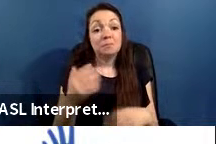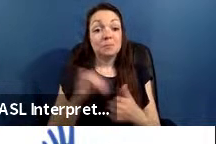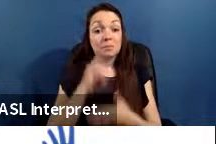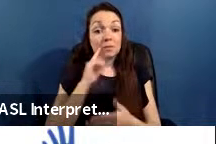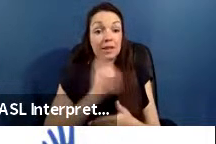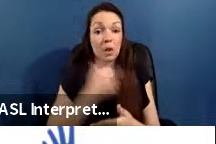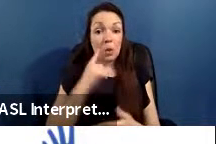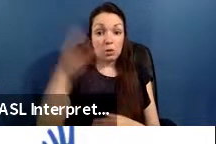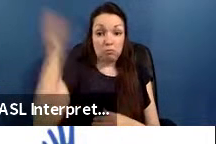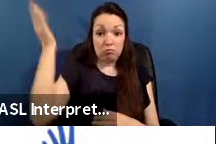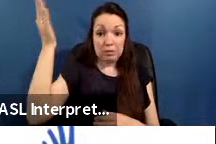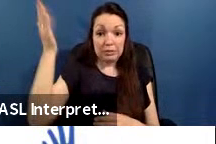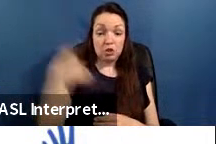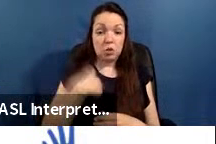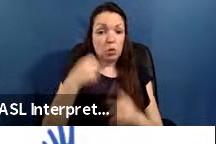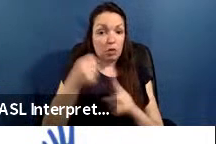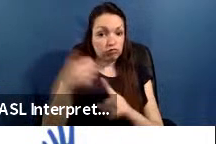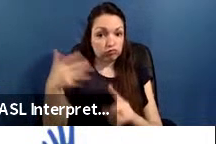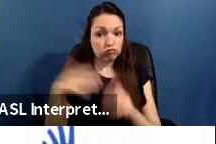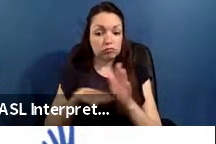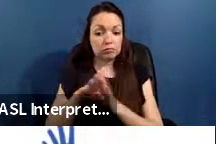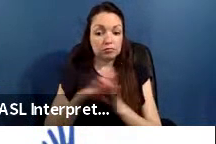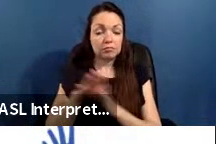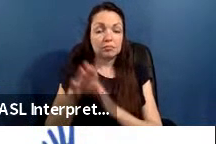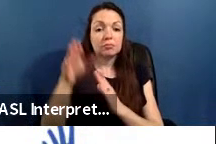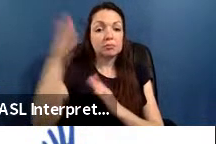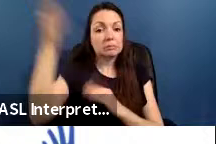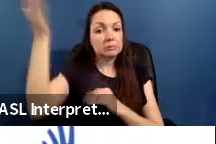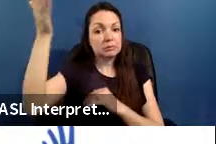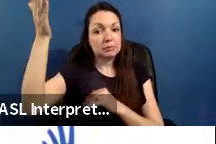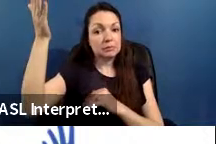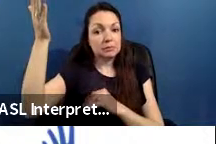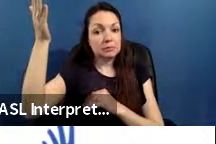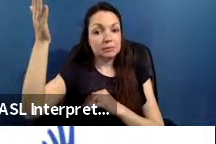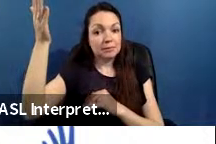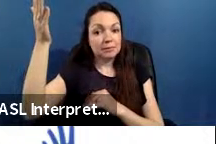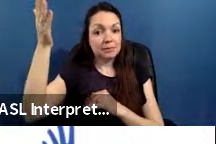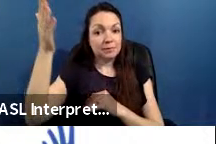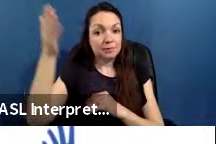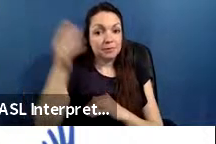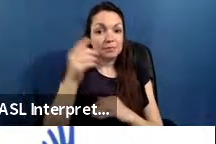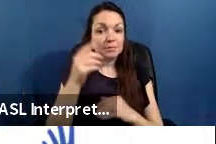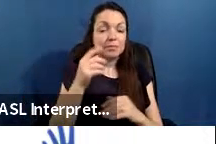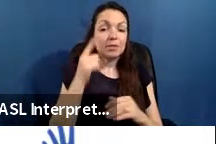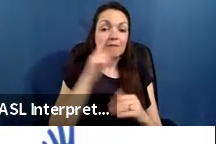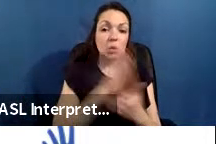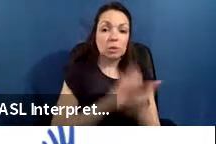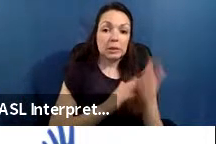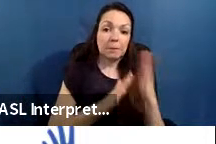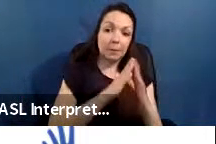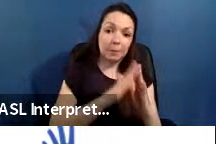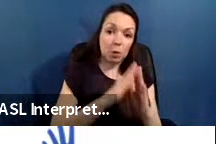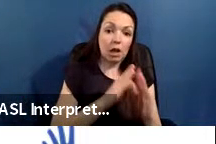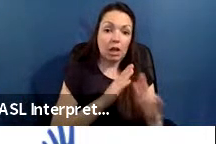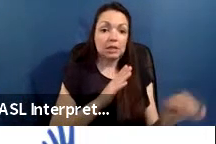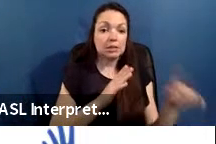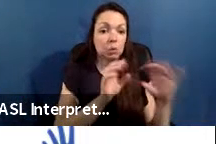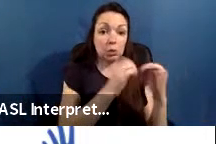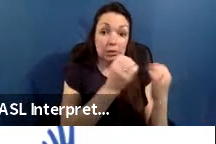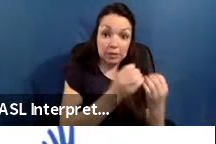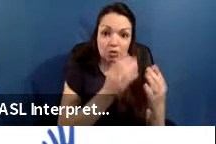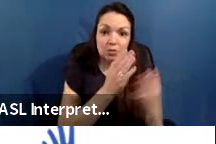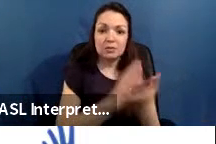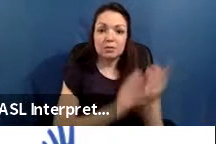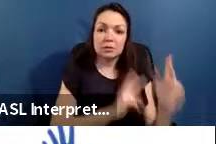we built it out, we brought it in front of some community stakeholders and community organizations to make sure we have the